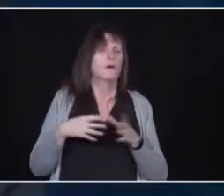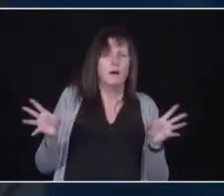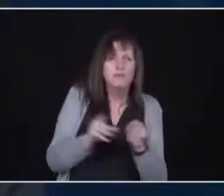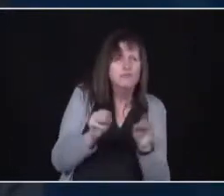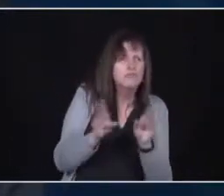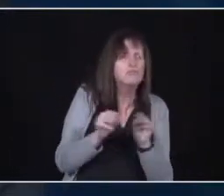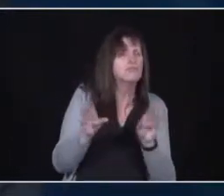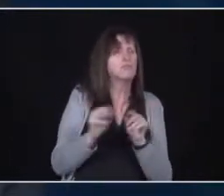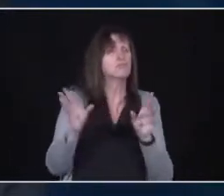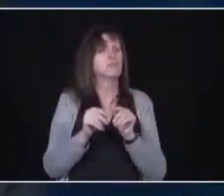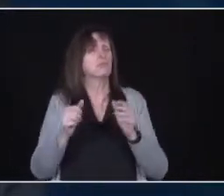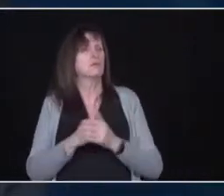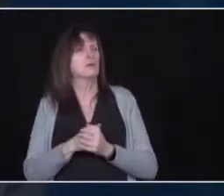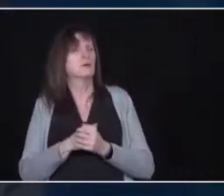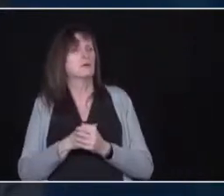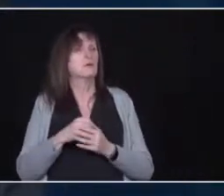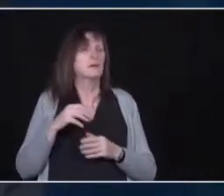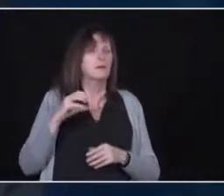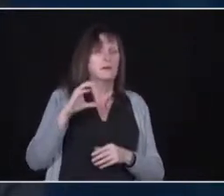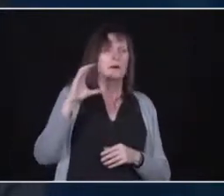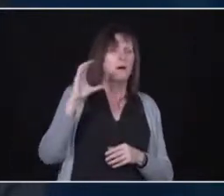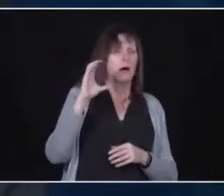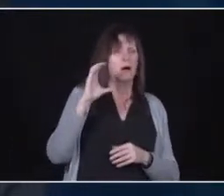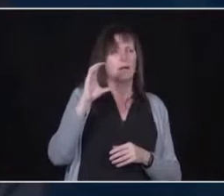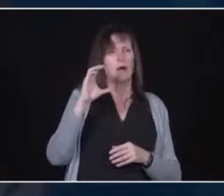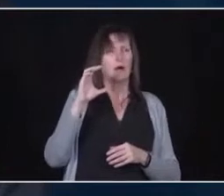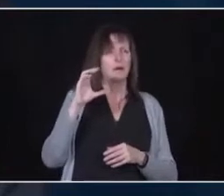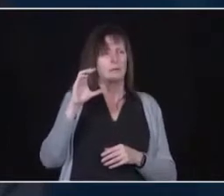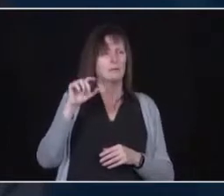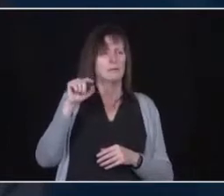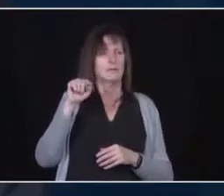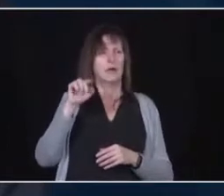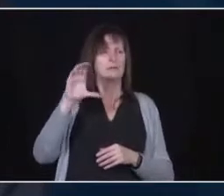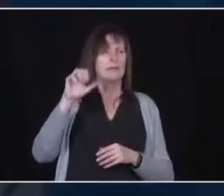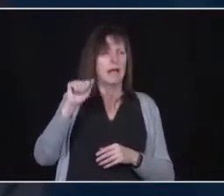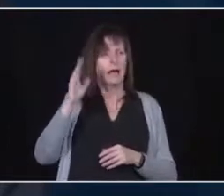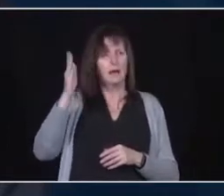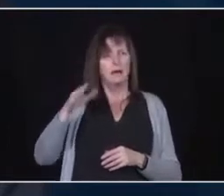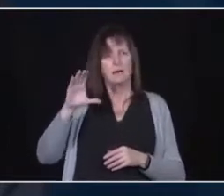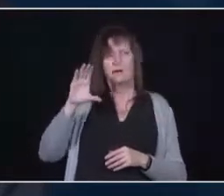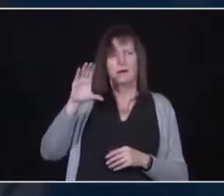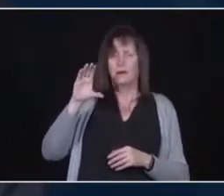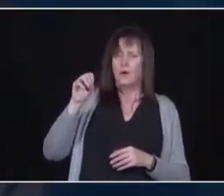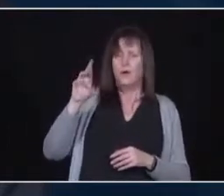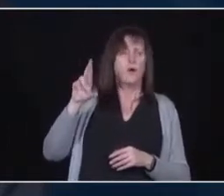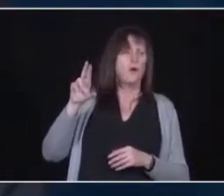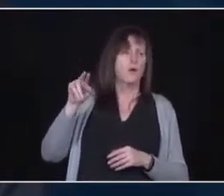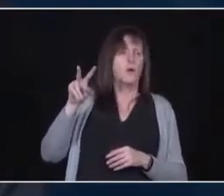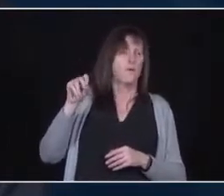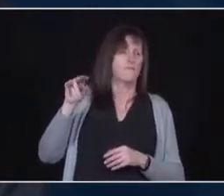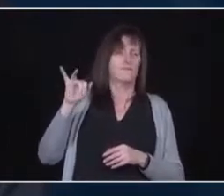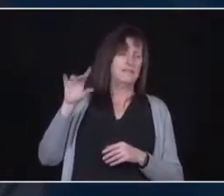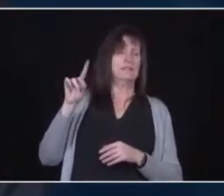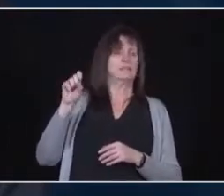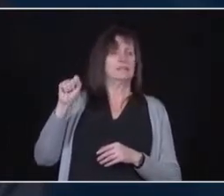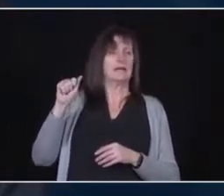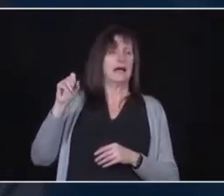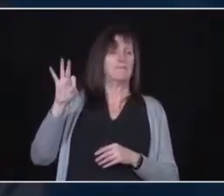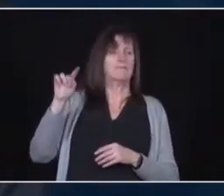ontario.ca/COVID safety in multiple languages. And if any worker out there feels unsafe, they can call our ministry and we'll investigate at